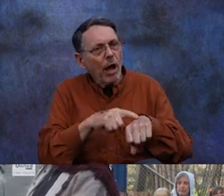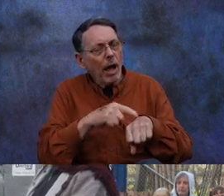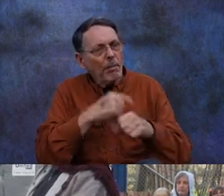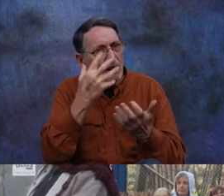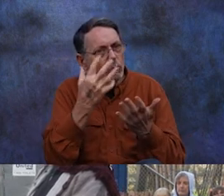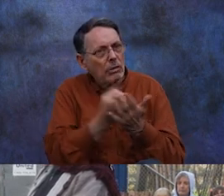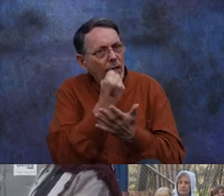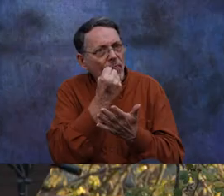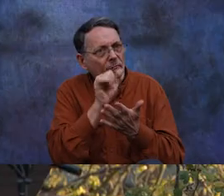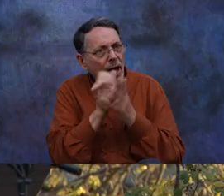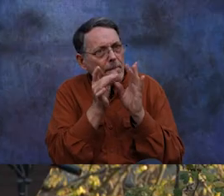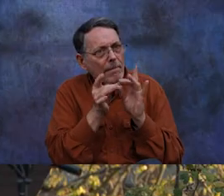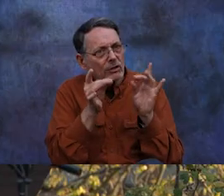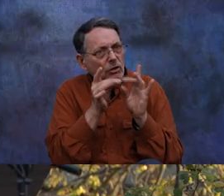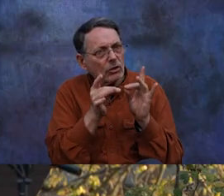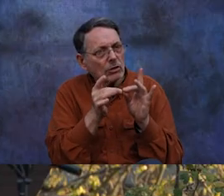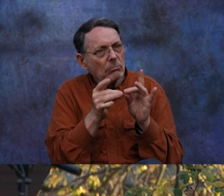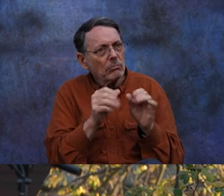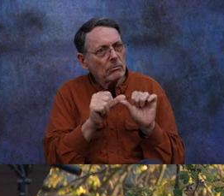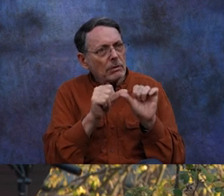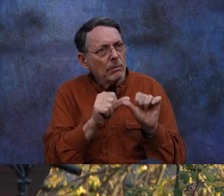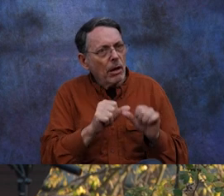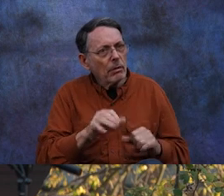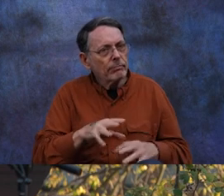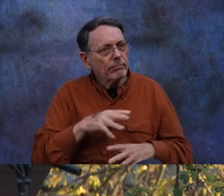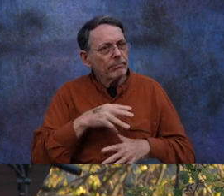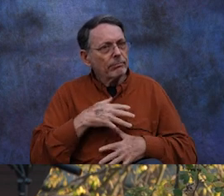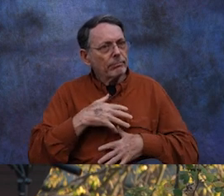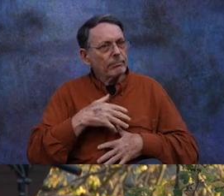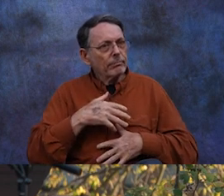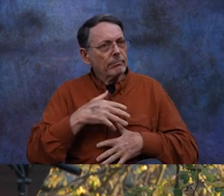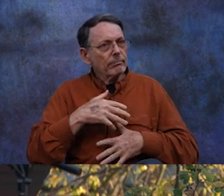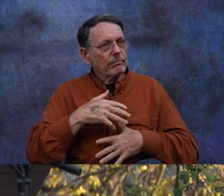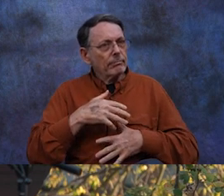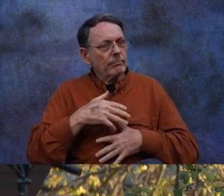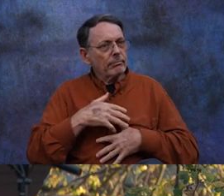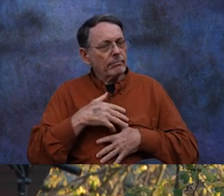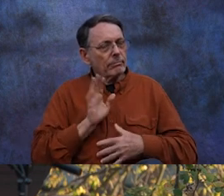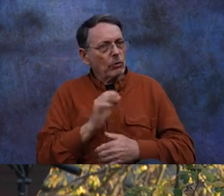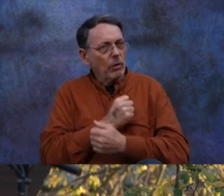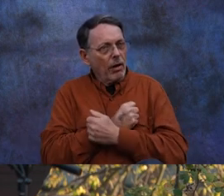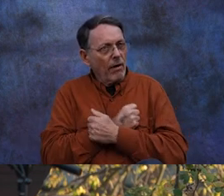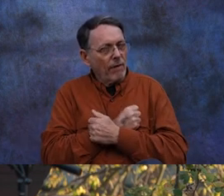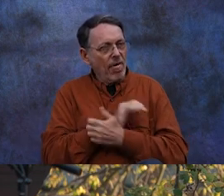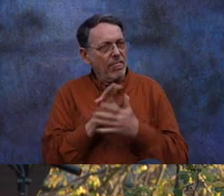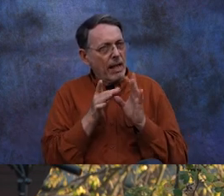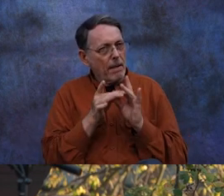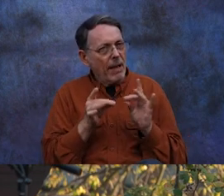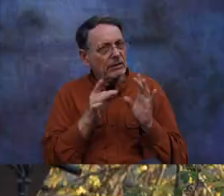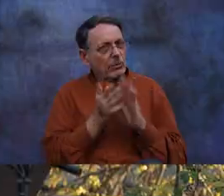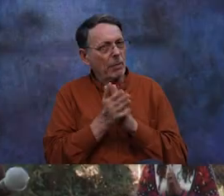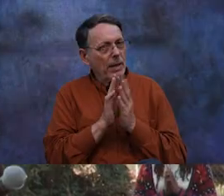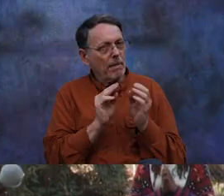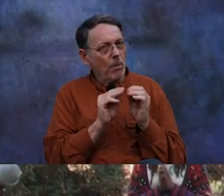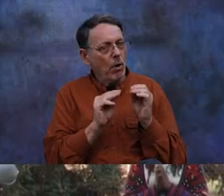message. And just keep breathing in that love, and the message will get clearer and clearer and clearer.